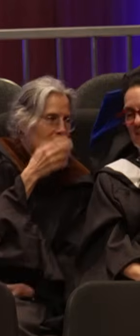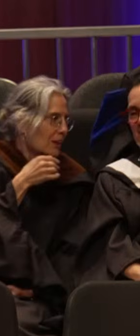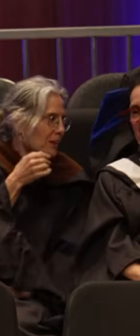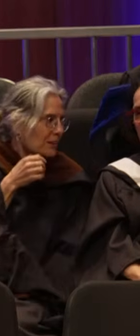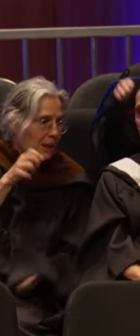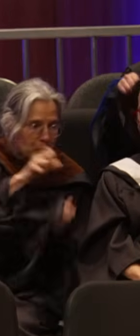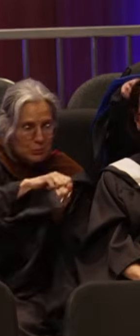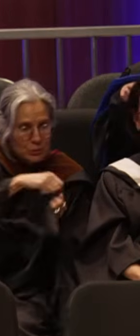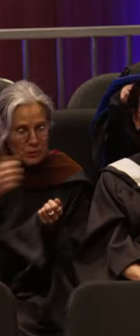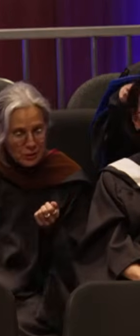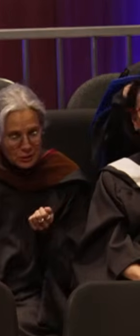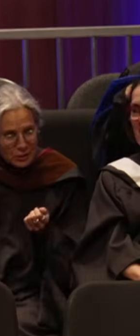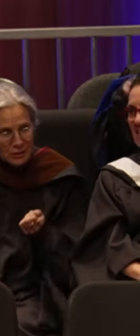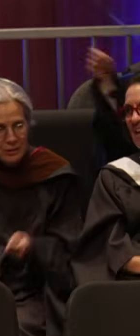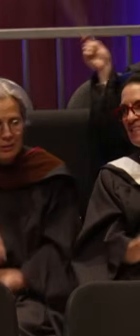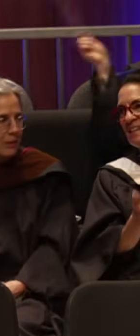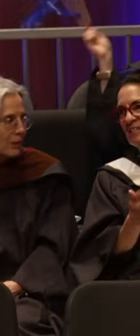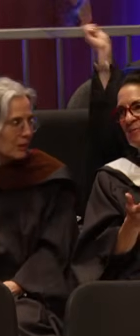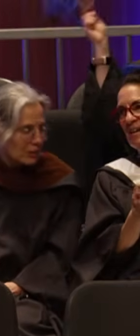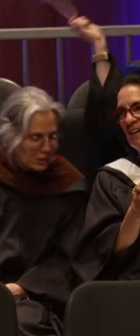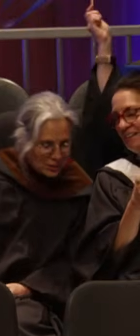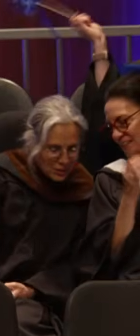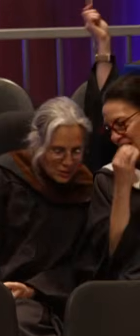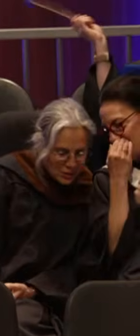Matthew Chi, summa cum laude.